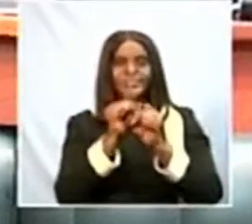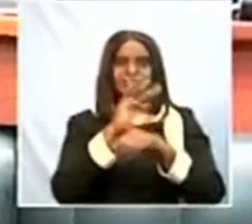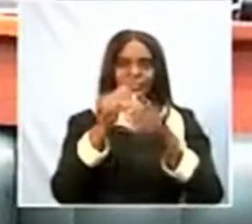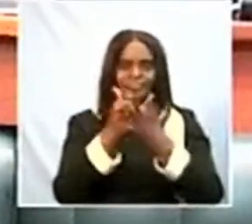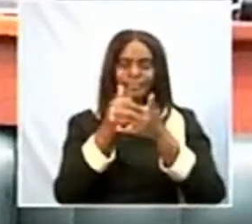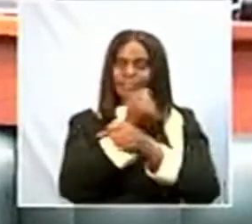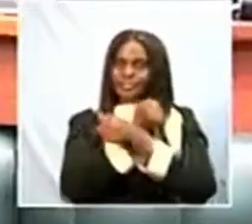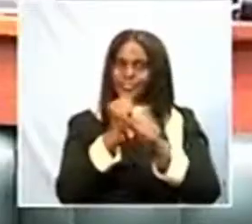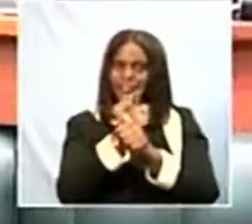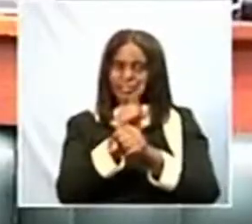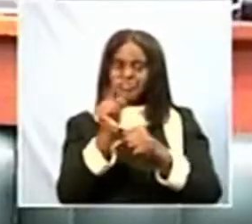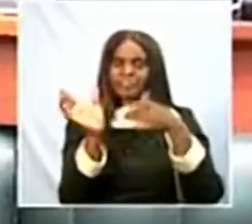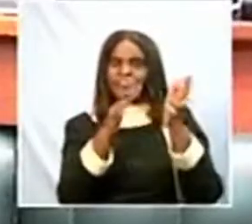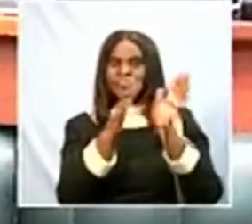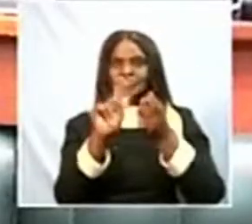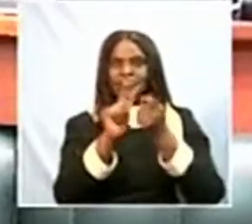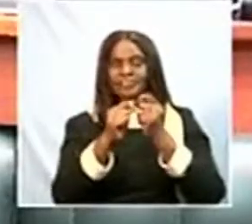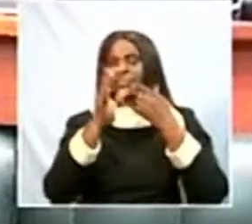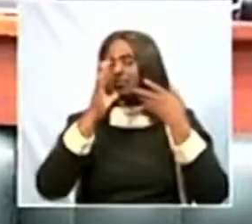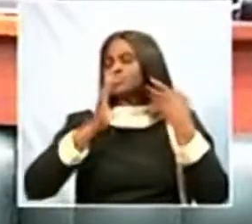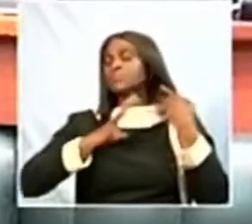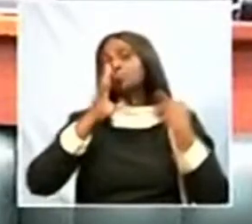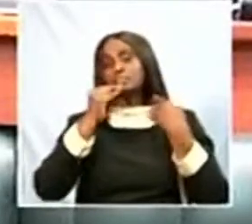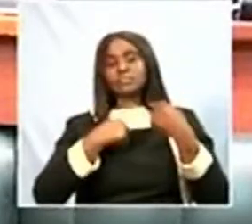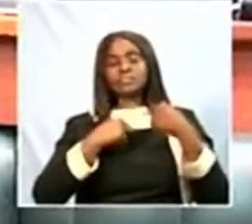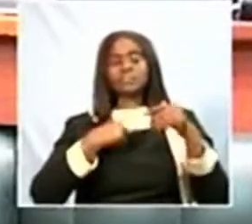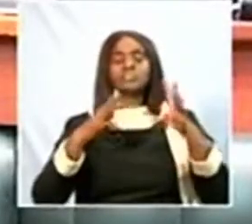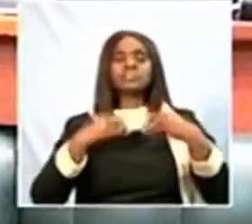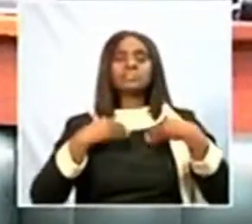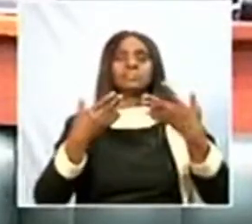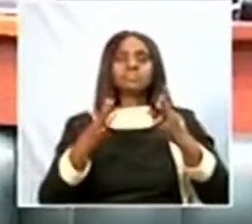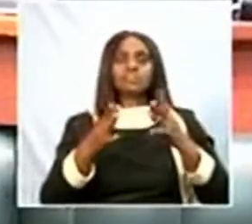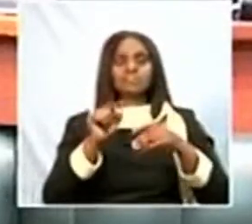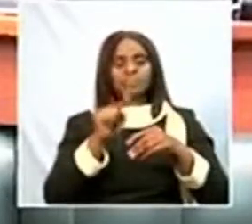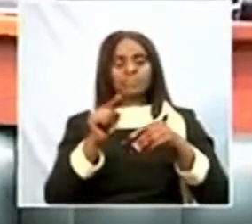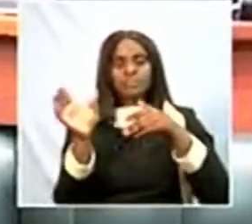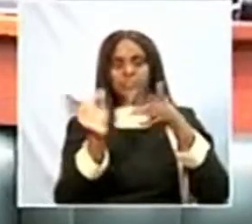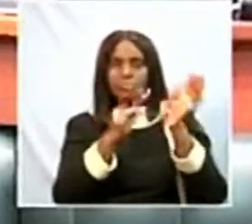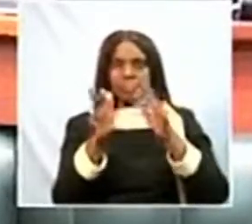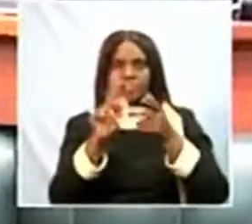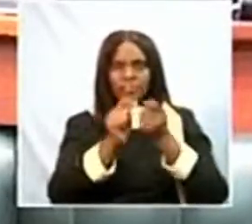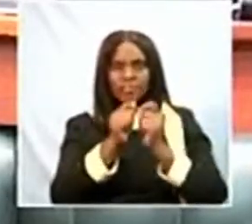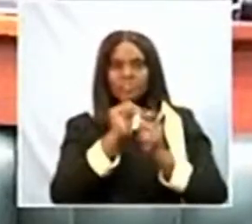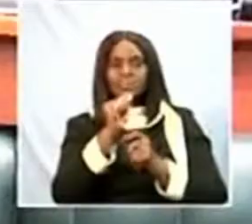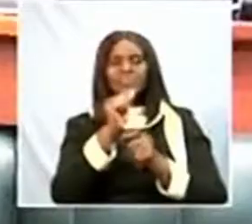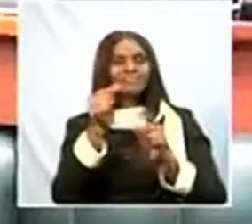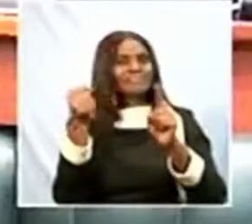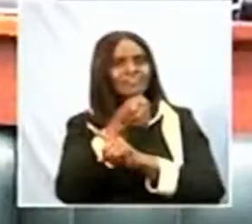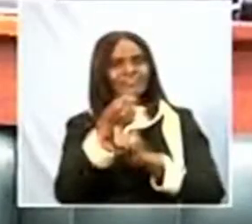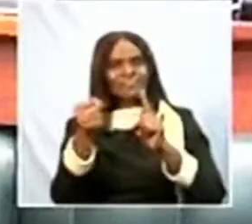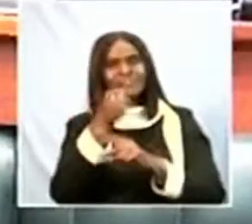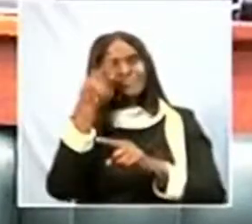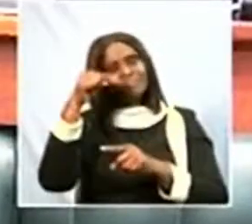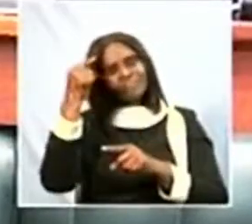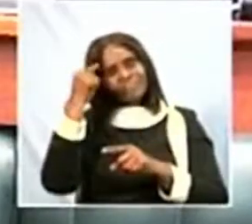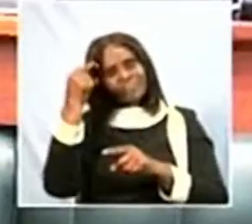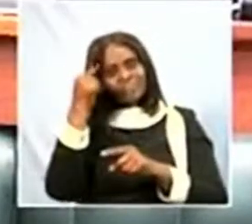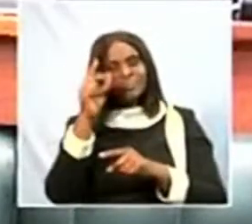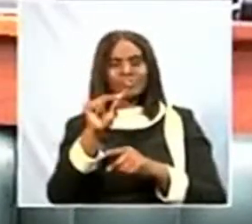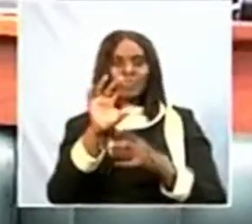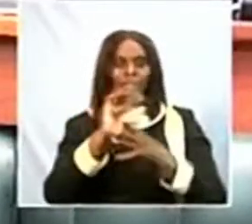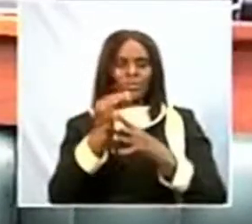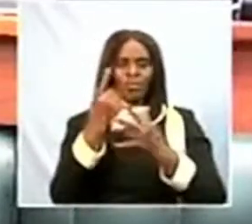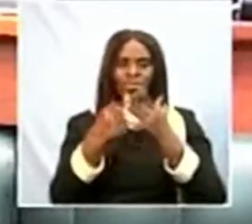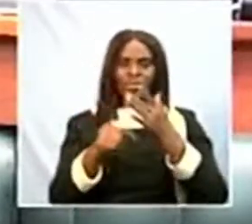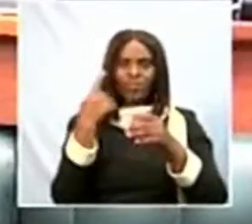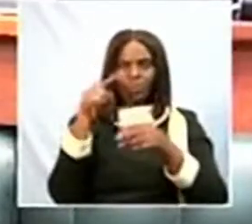climate change. Madam Speaker, I acknowledge the fact that climate change is not a fight for the government alone, nor is it